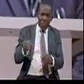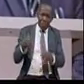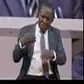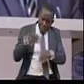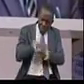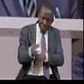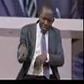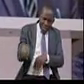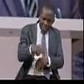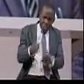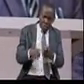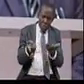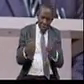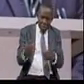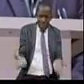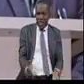us.